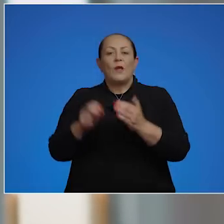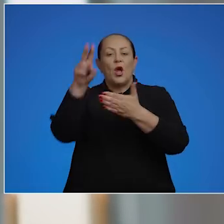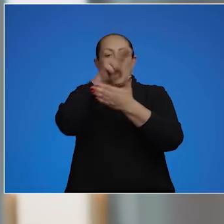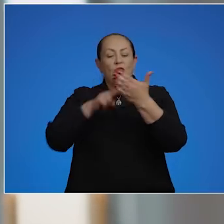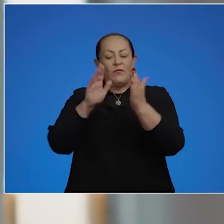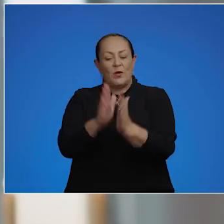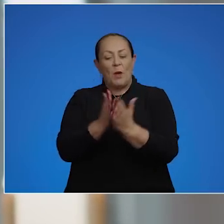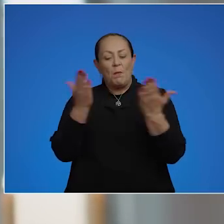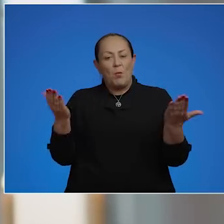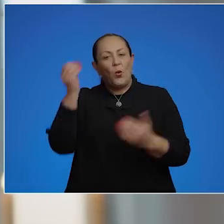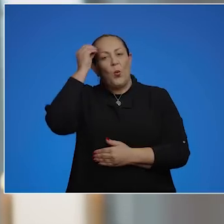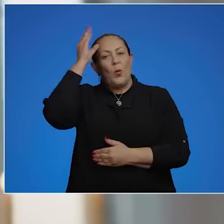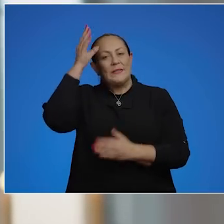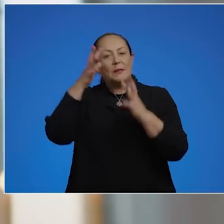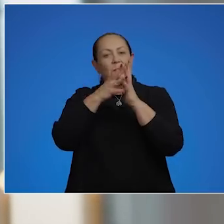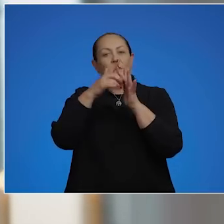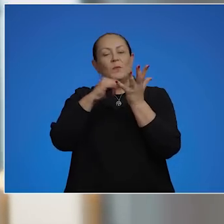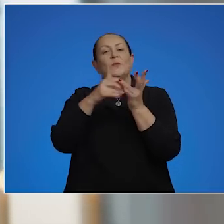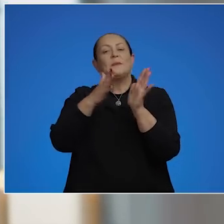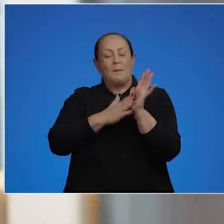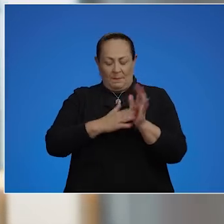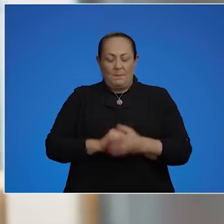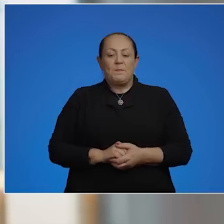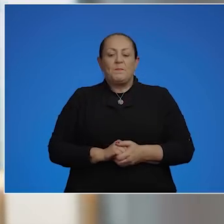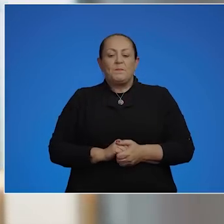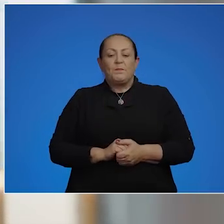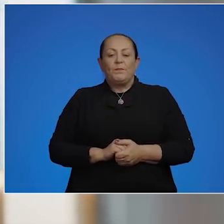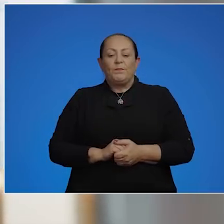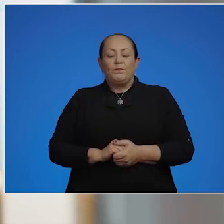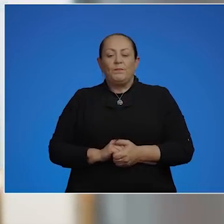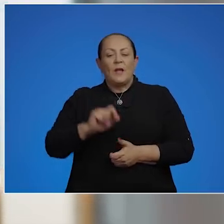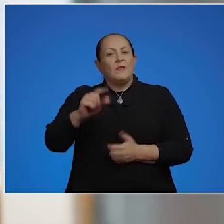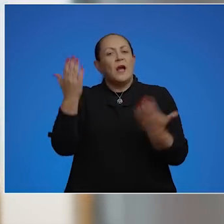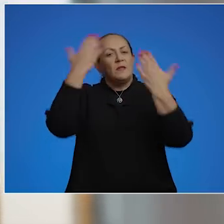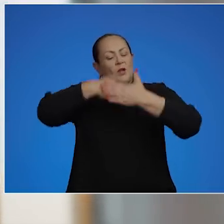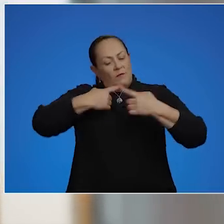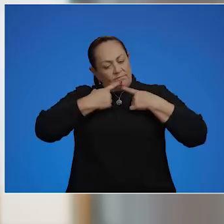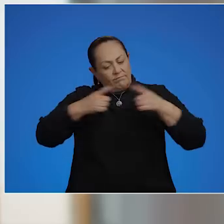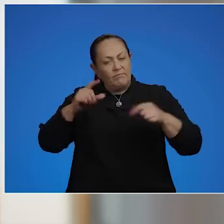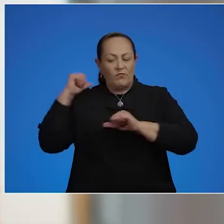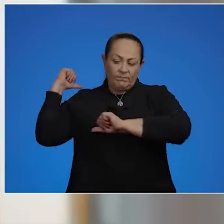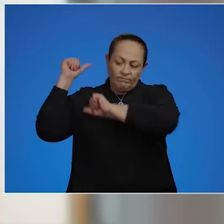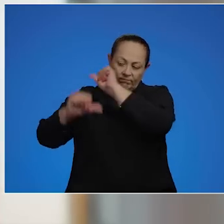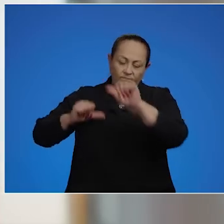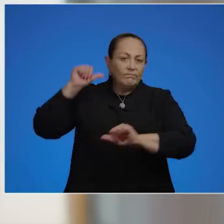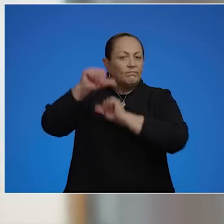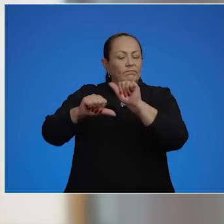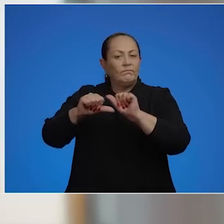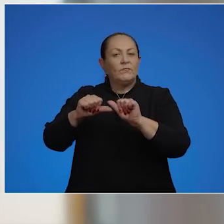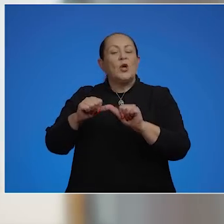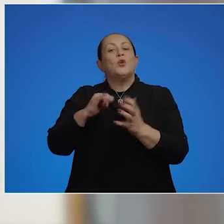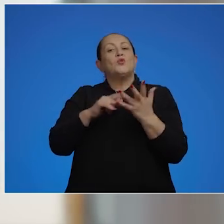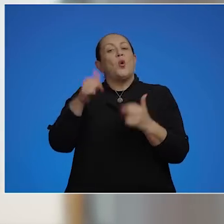A reading from the Book of Wisdom. That night had been foretold to our ancestors, so that,